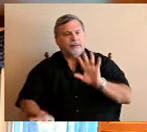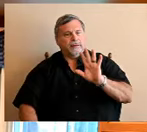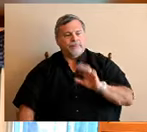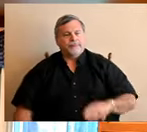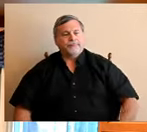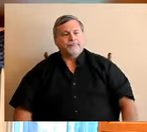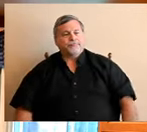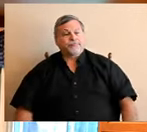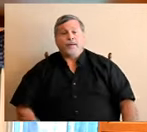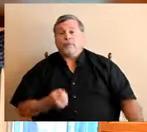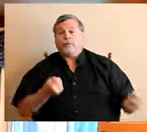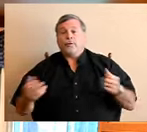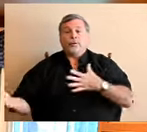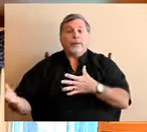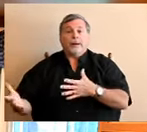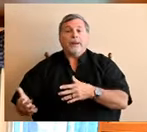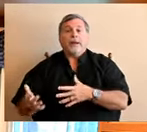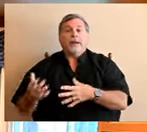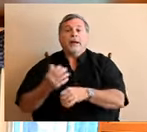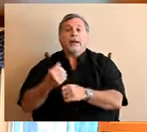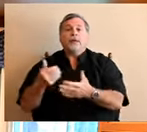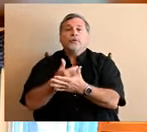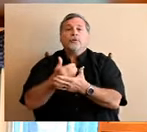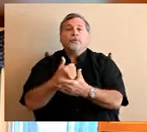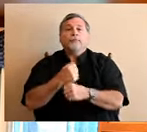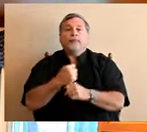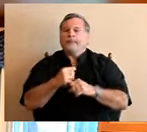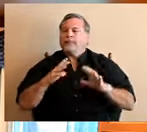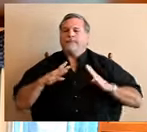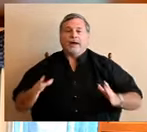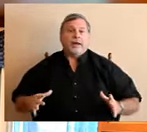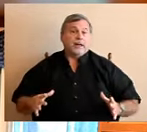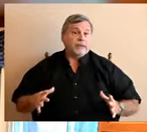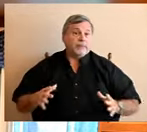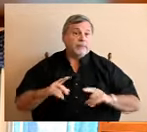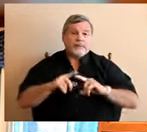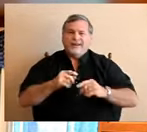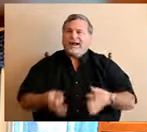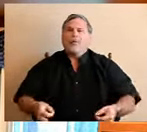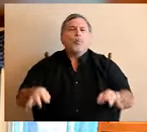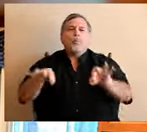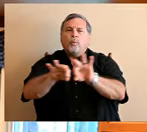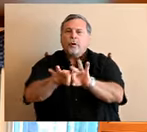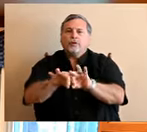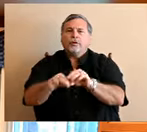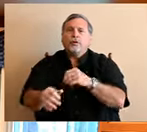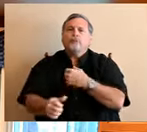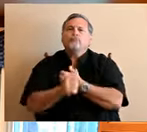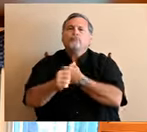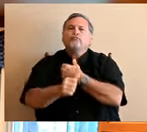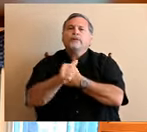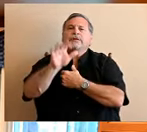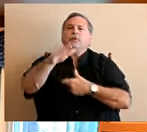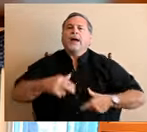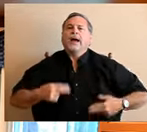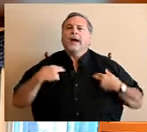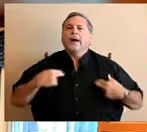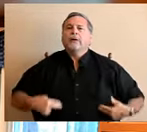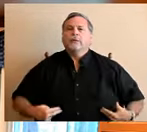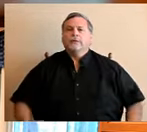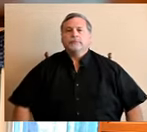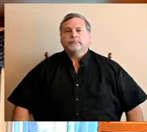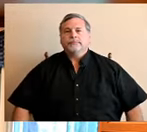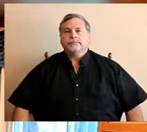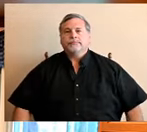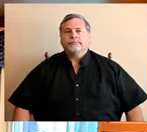okay? So I threw it away, got new, made it, we are fine. But it's not worth risking your health to save